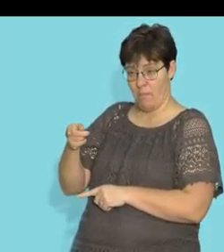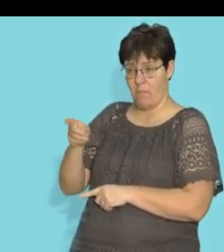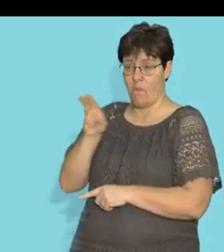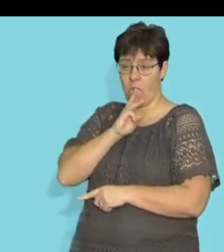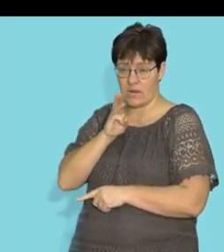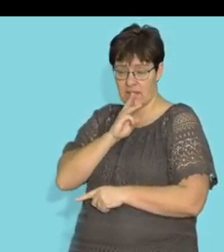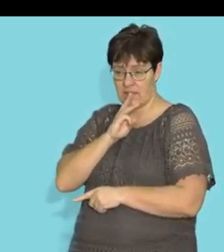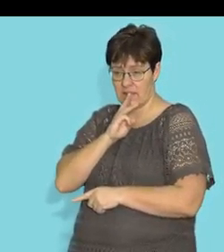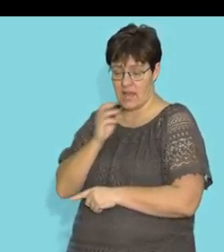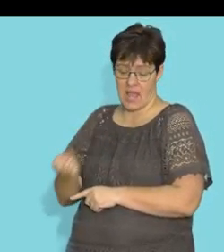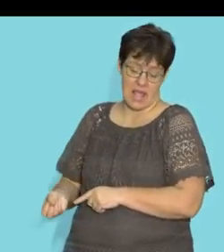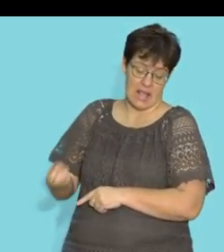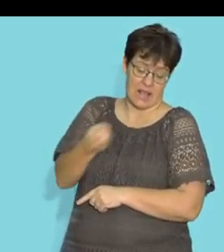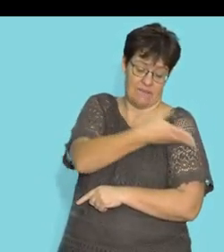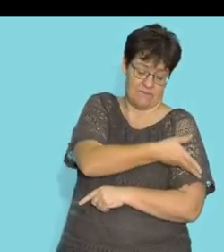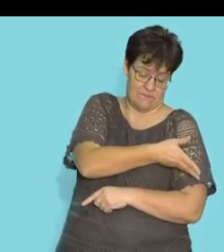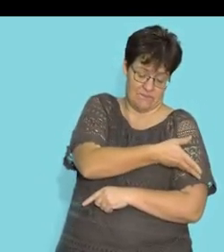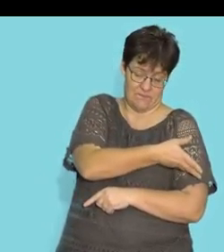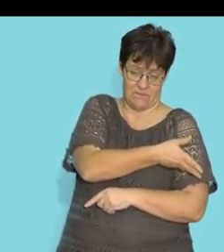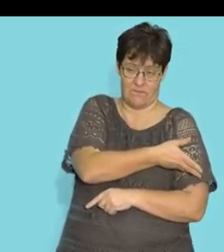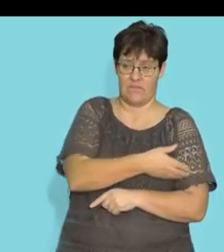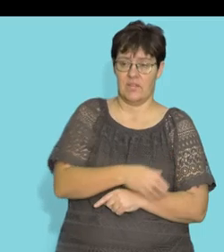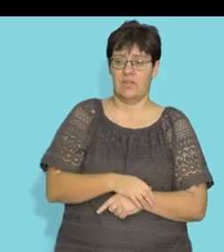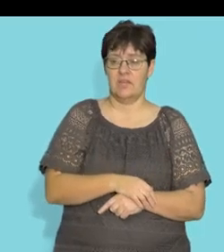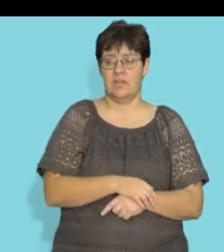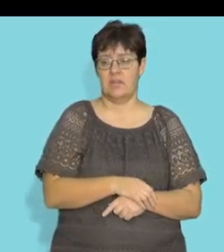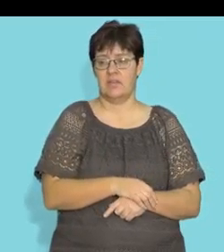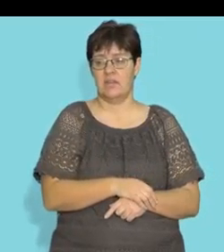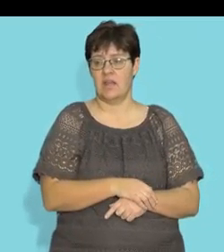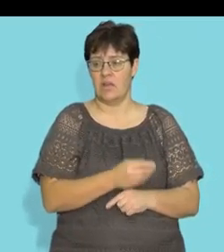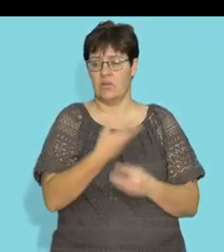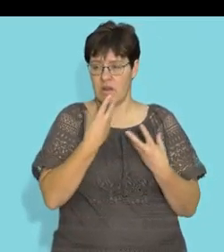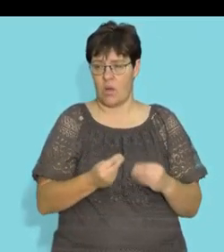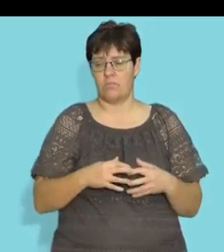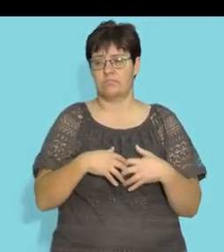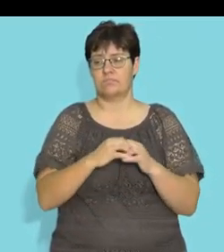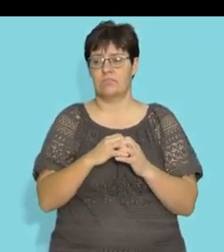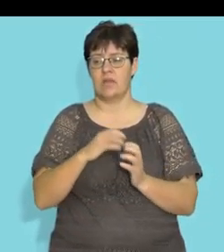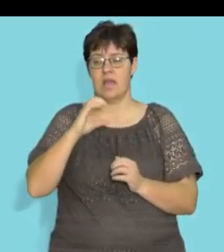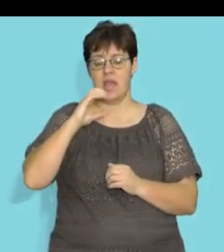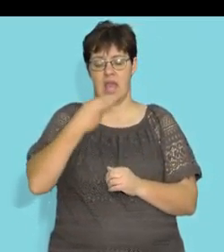When sodium carbonate dissolves in water, here's the carbonate ion.